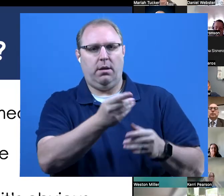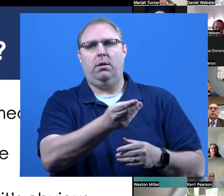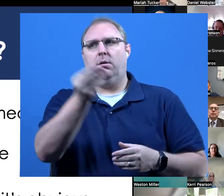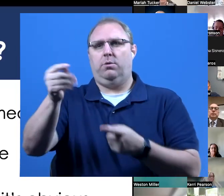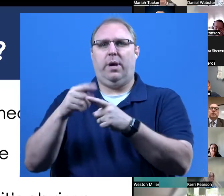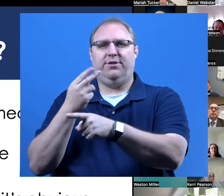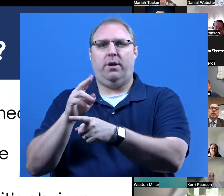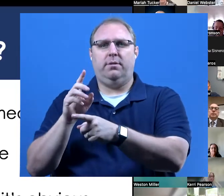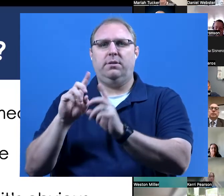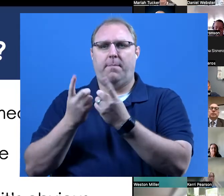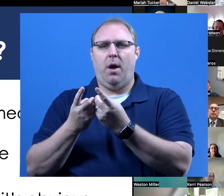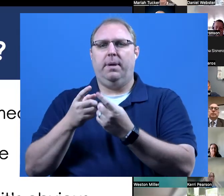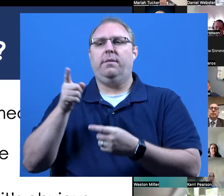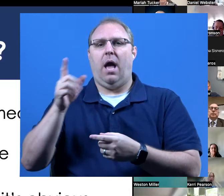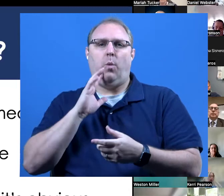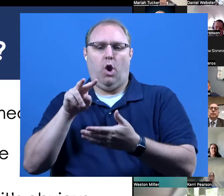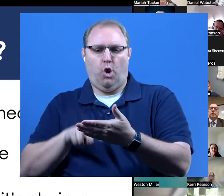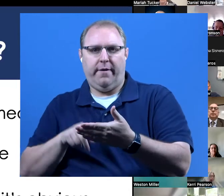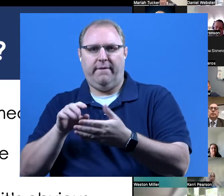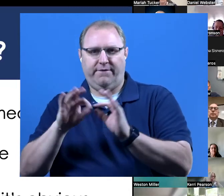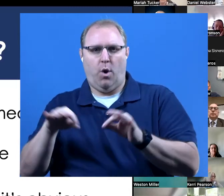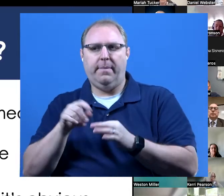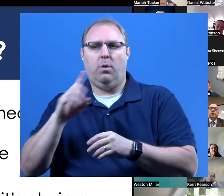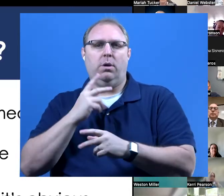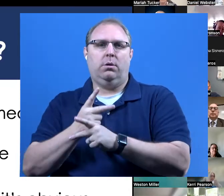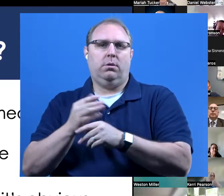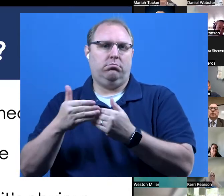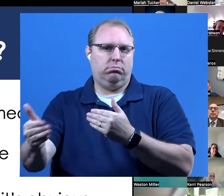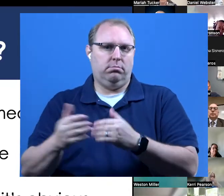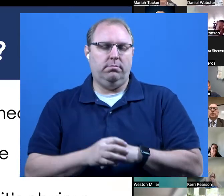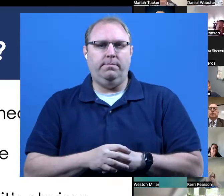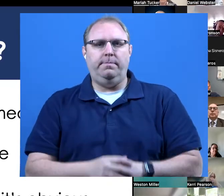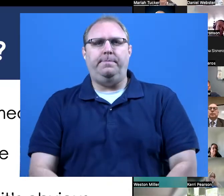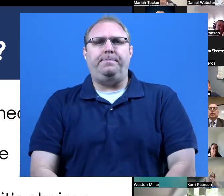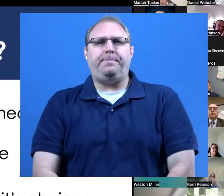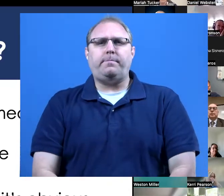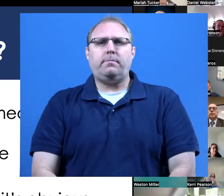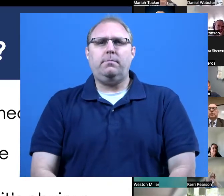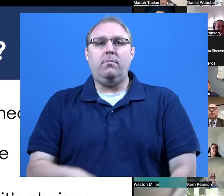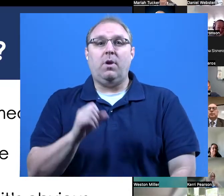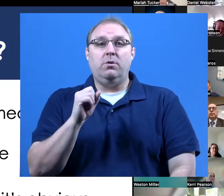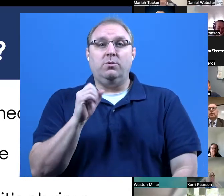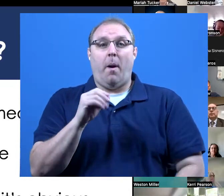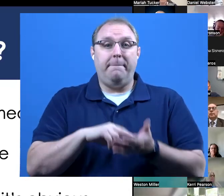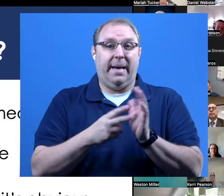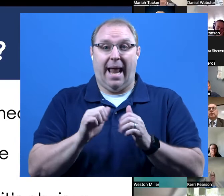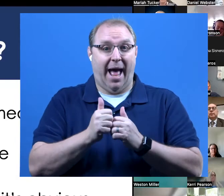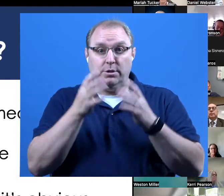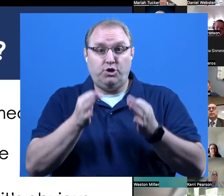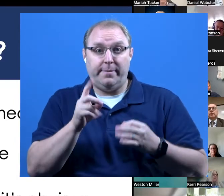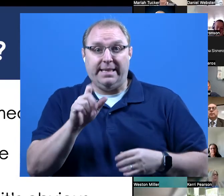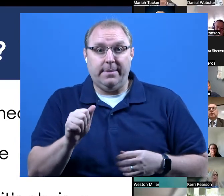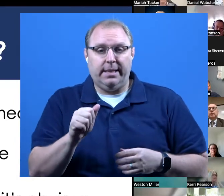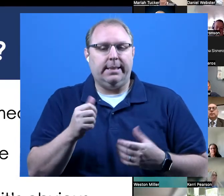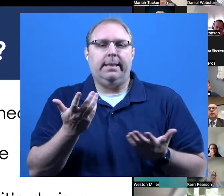So how is a disability determined? It's the existence of a disability does not necessarily mean that they have everything needs to